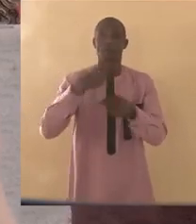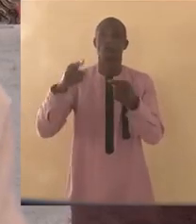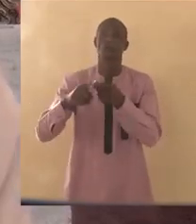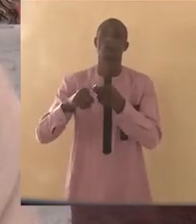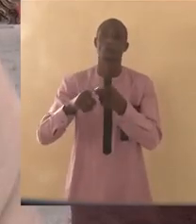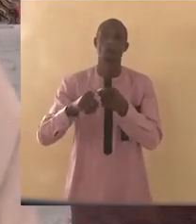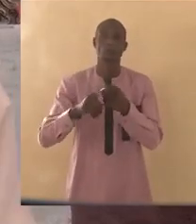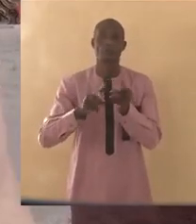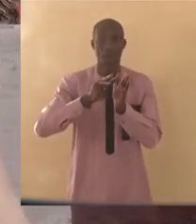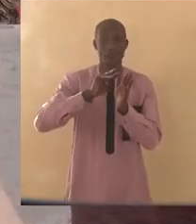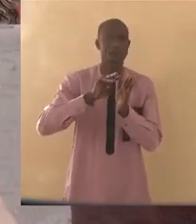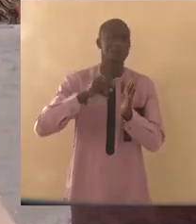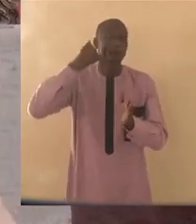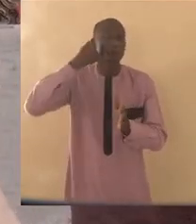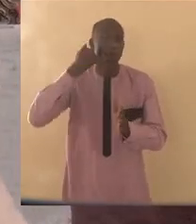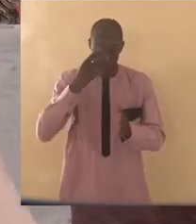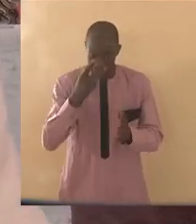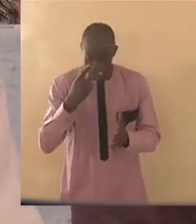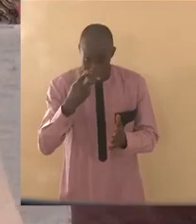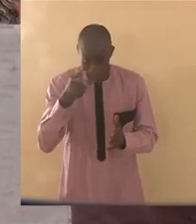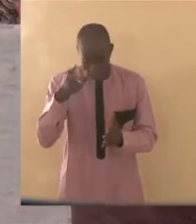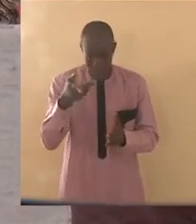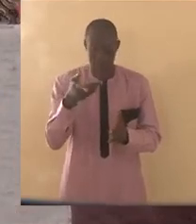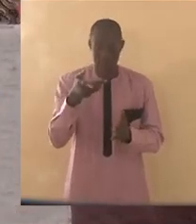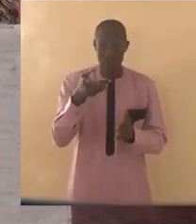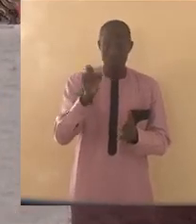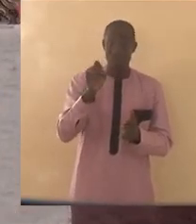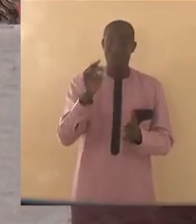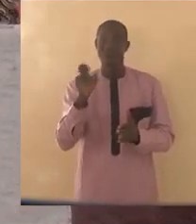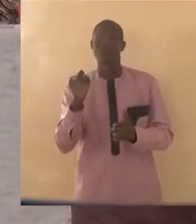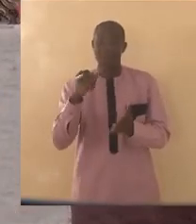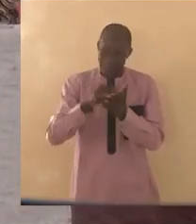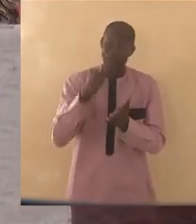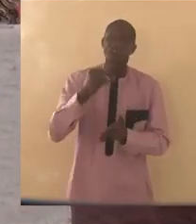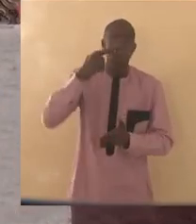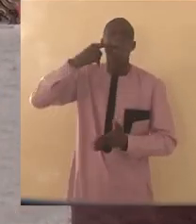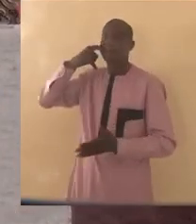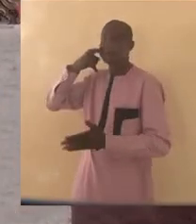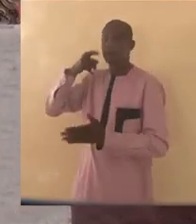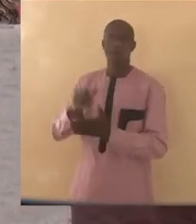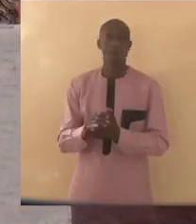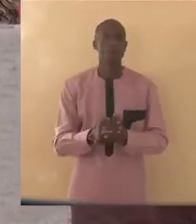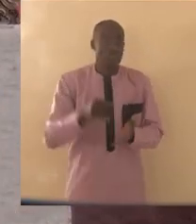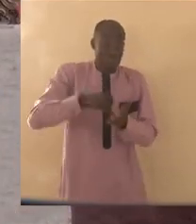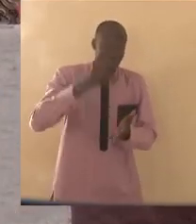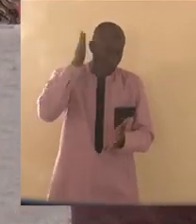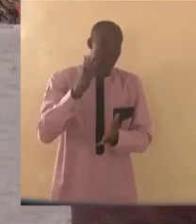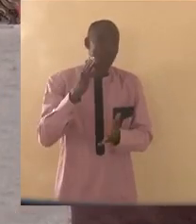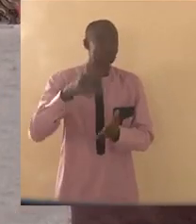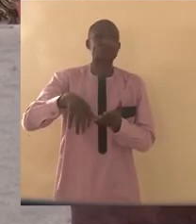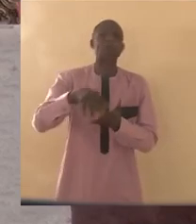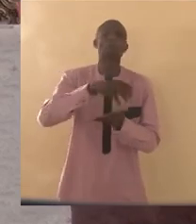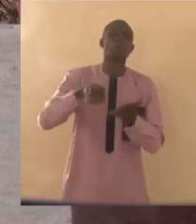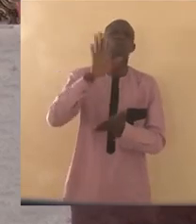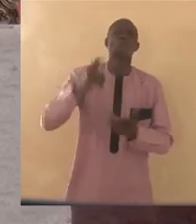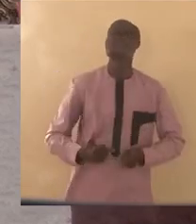go to phone to check whether there's a text. And they don't know that that is what is called addiction. It will mess